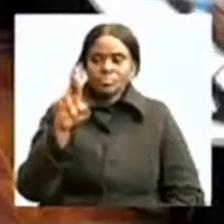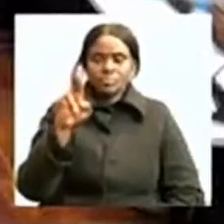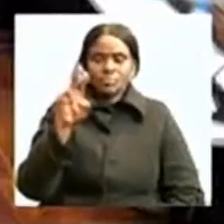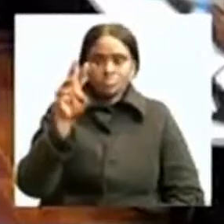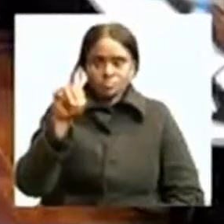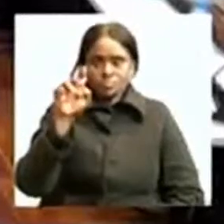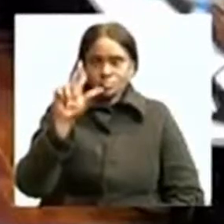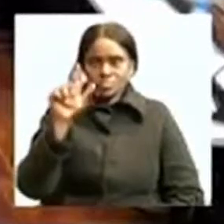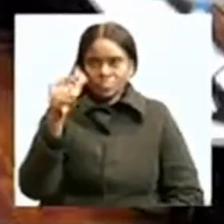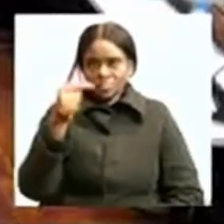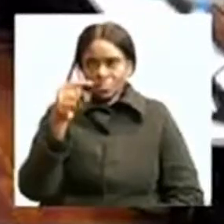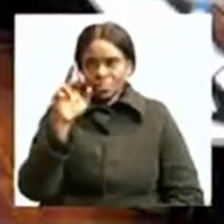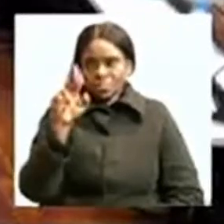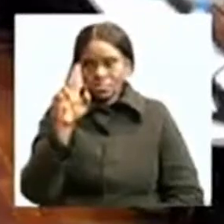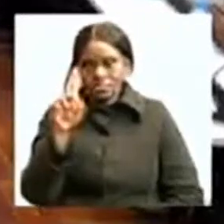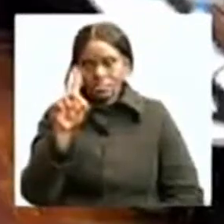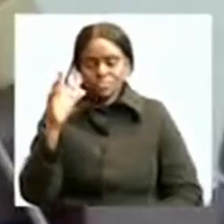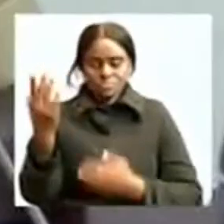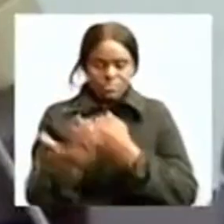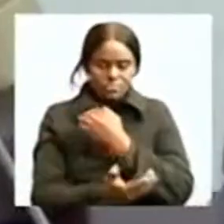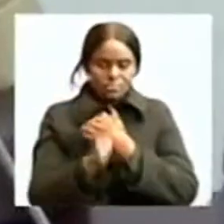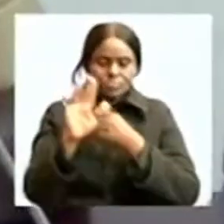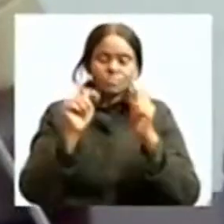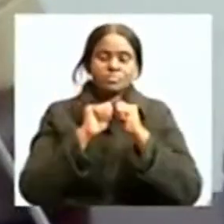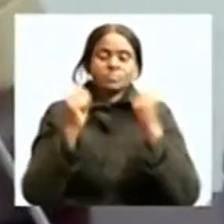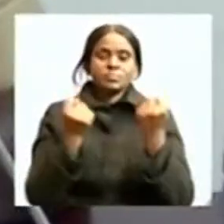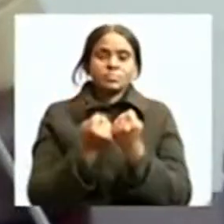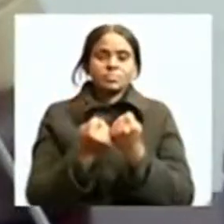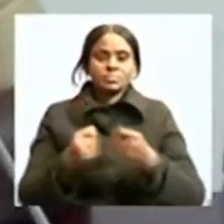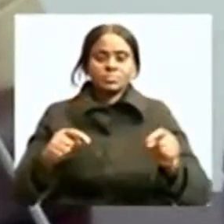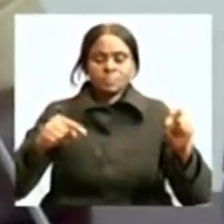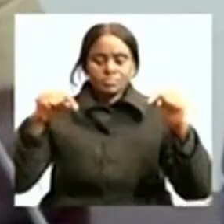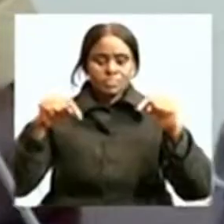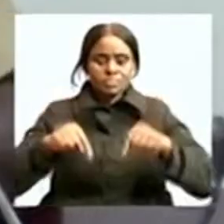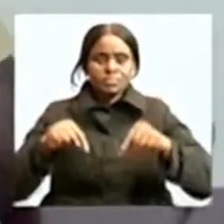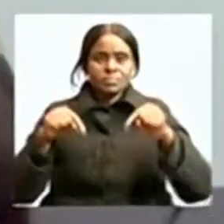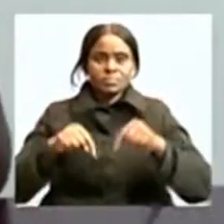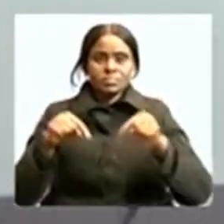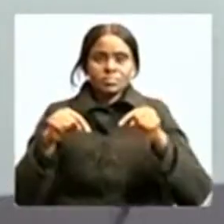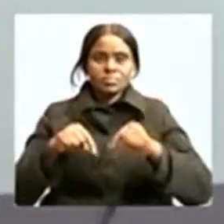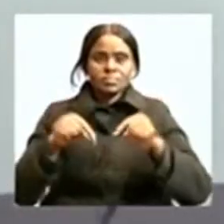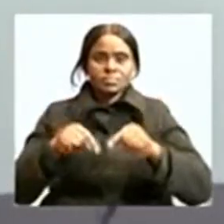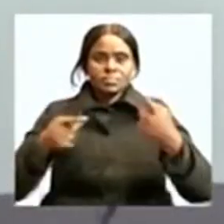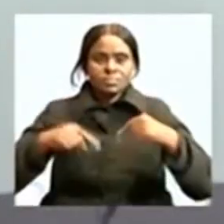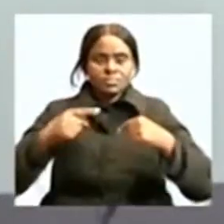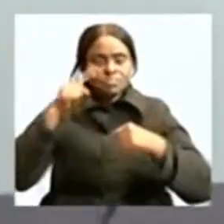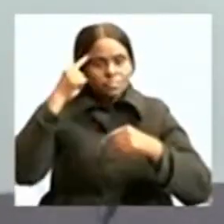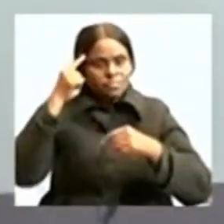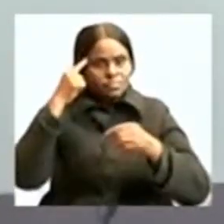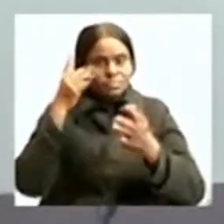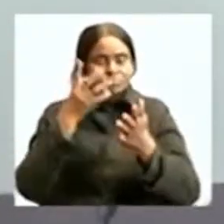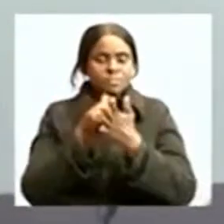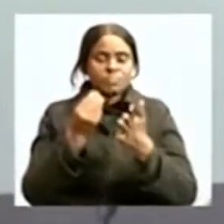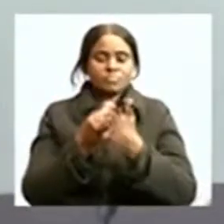welcome with your team to the Local Government Accounts